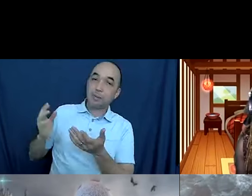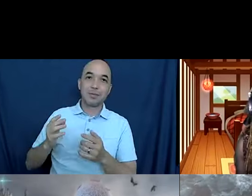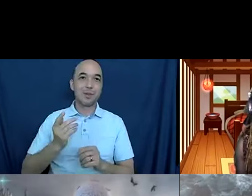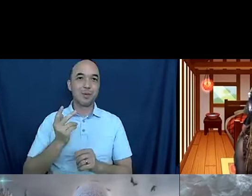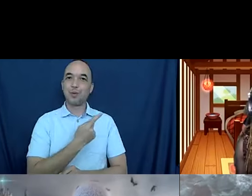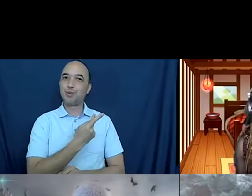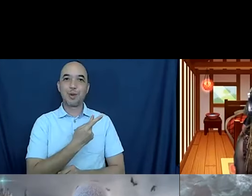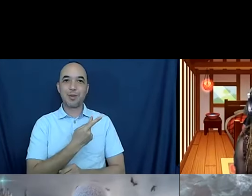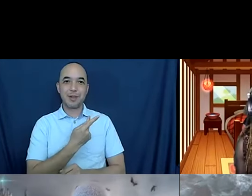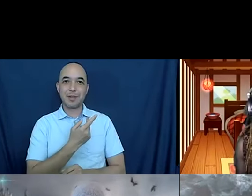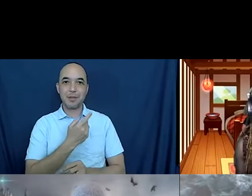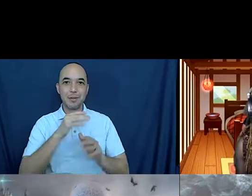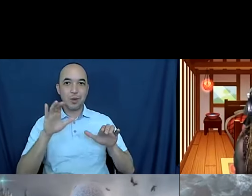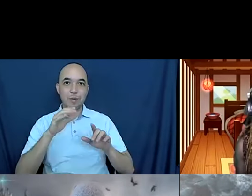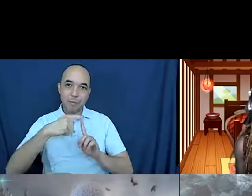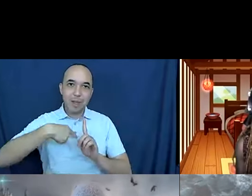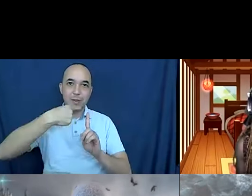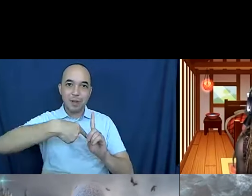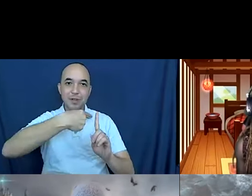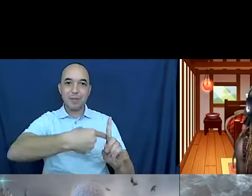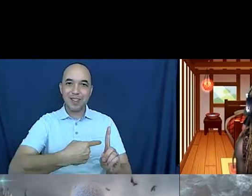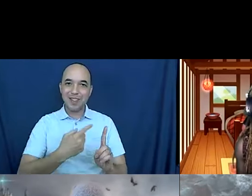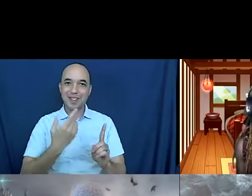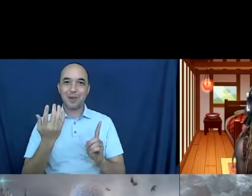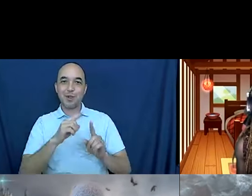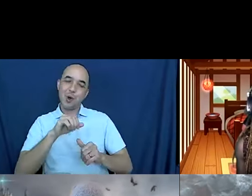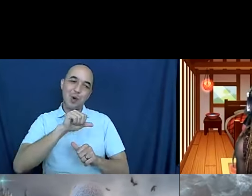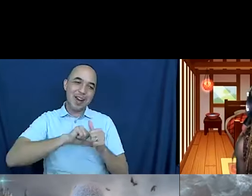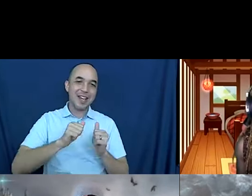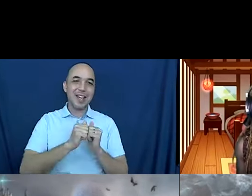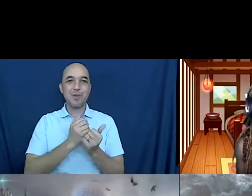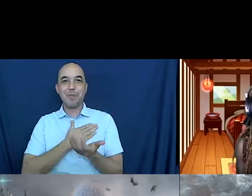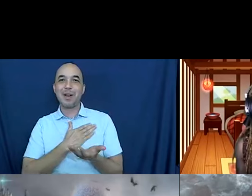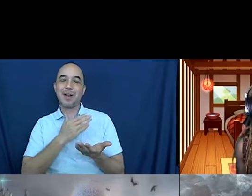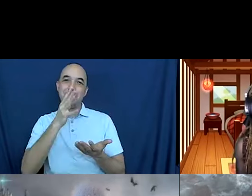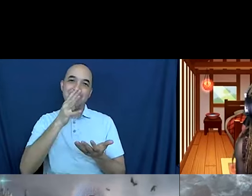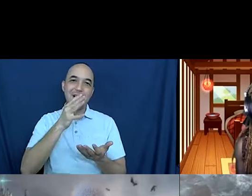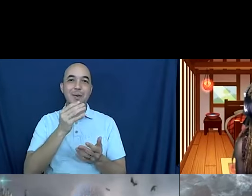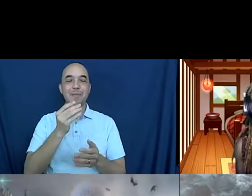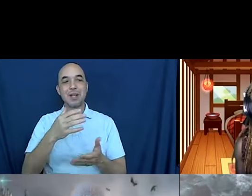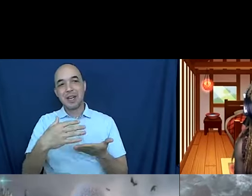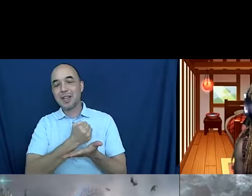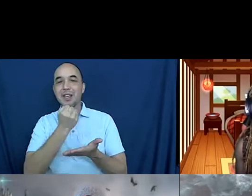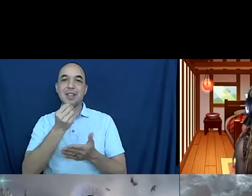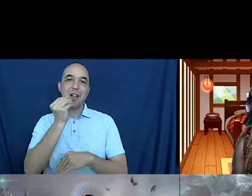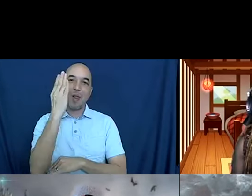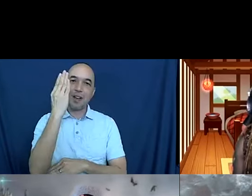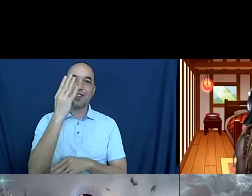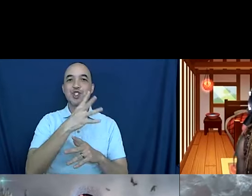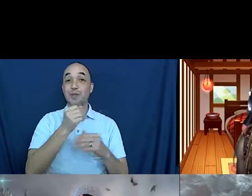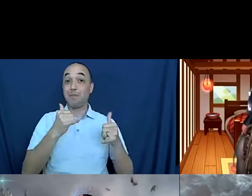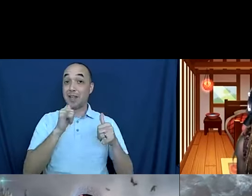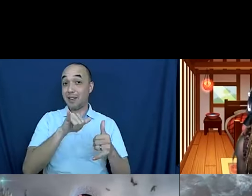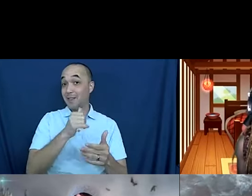like months and months. Like, it would be the thing that I would just go spend time with her, and that would just be how we hung out, and then we'd get lunch. One of my favorite things. That's